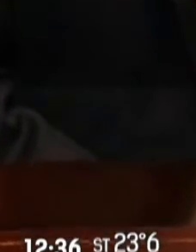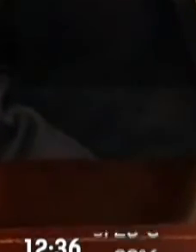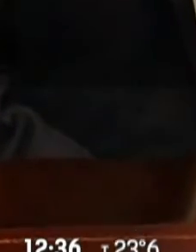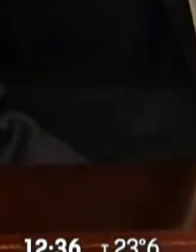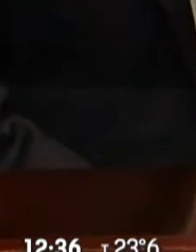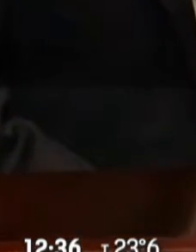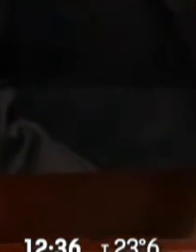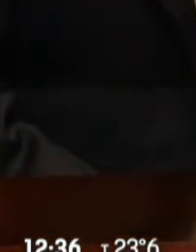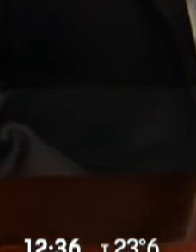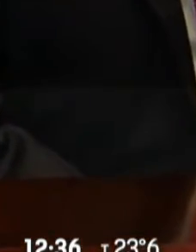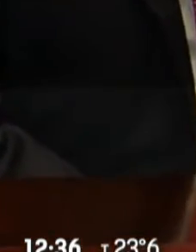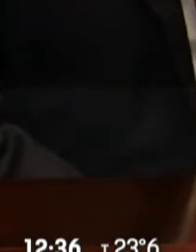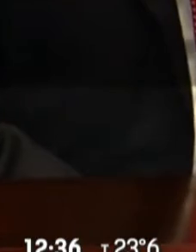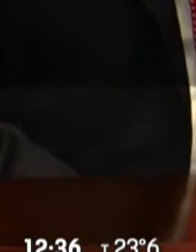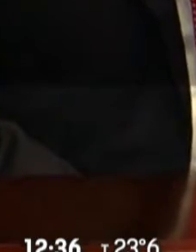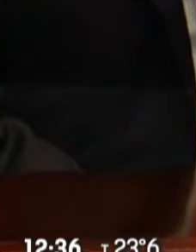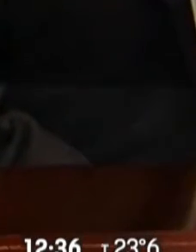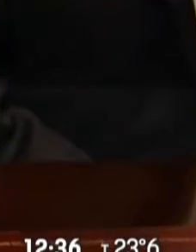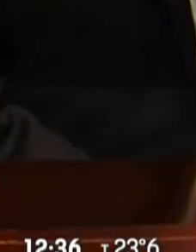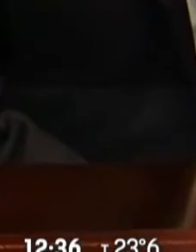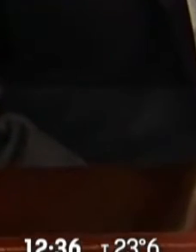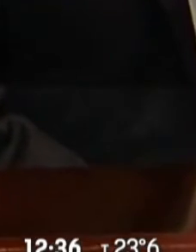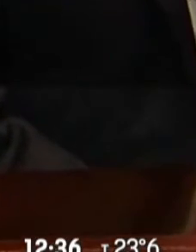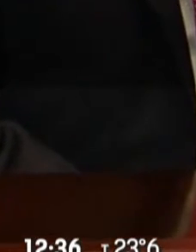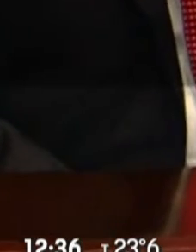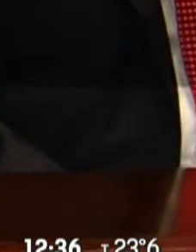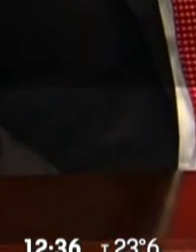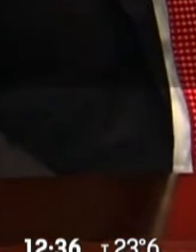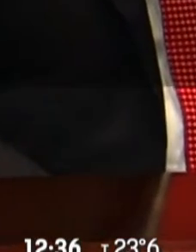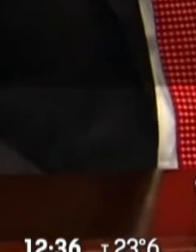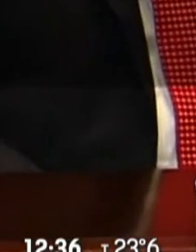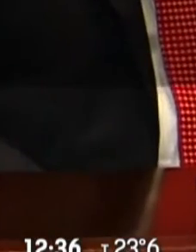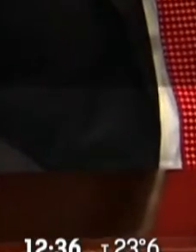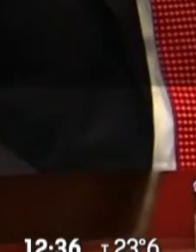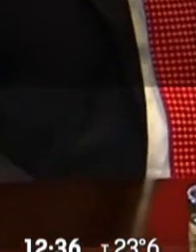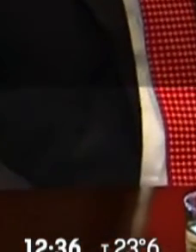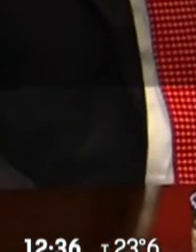program. I am going to ask Congress to immediately